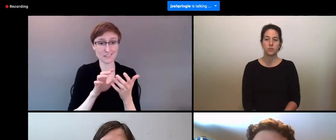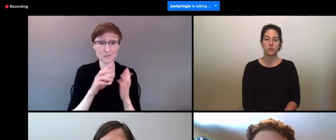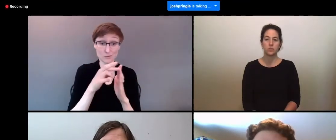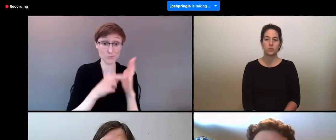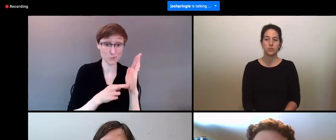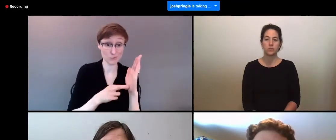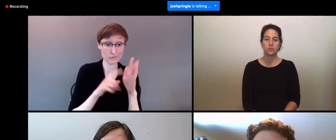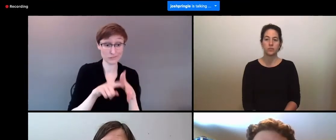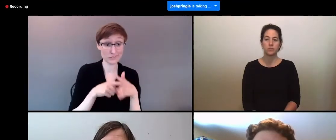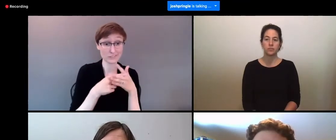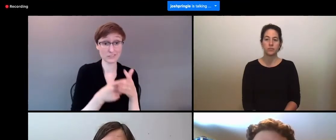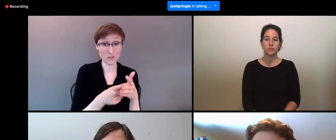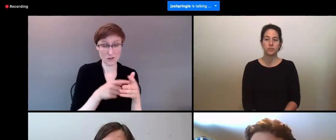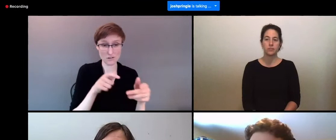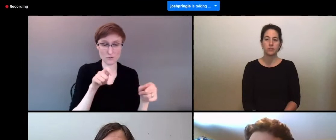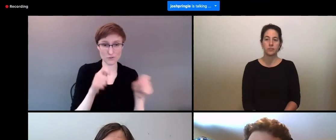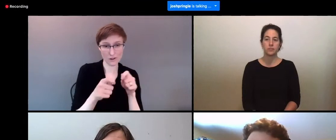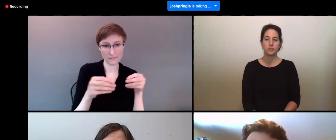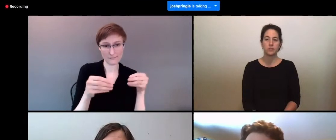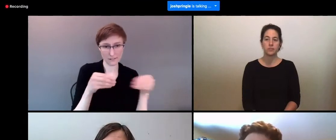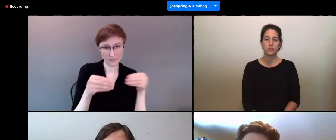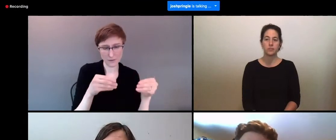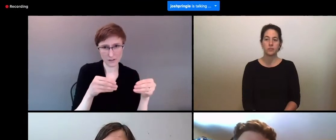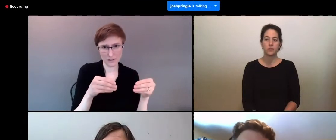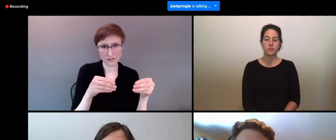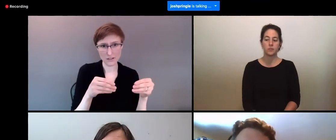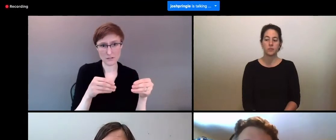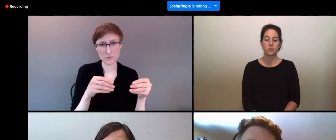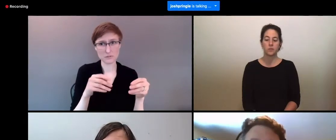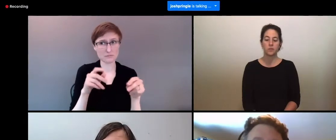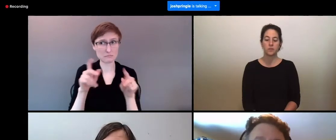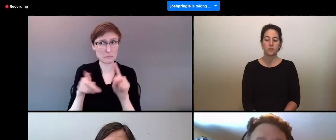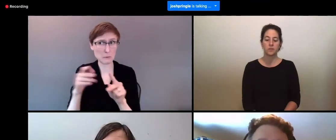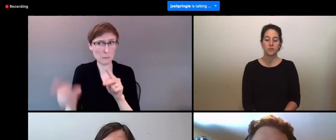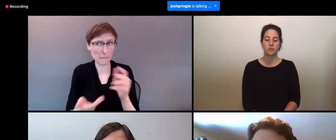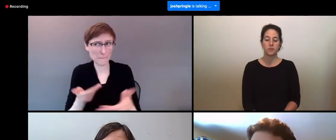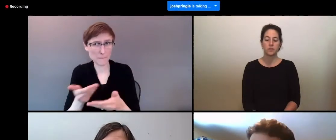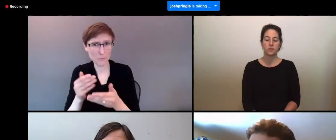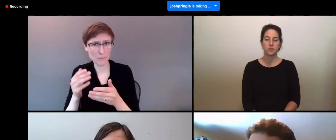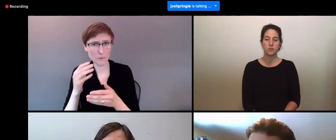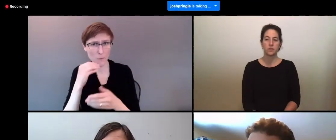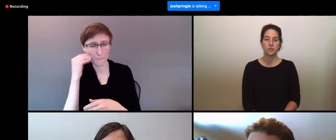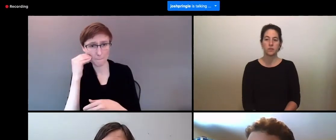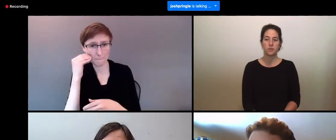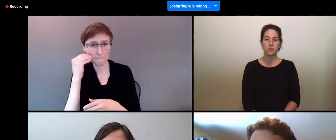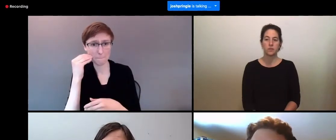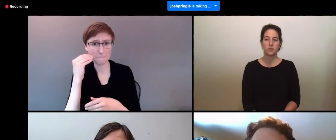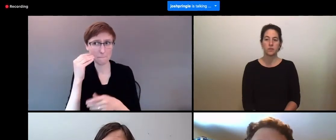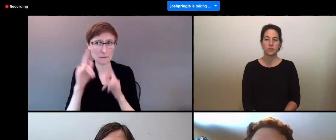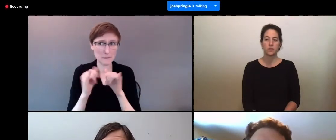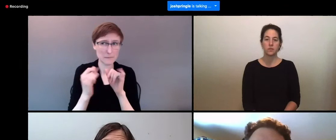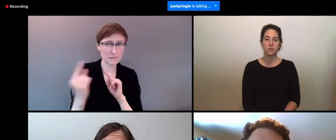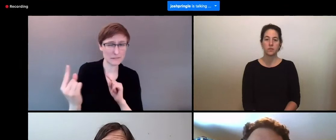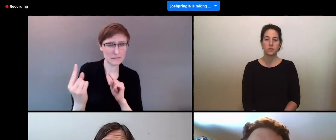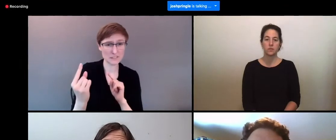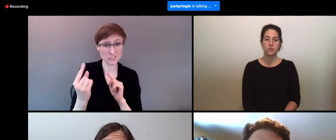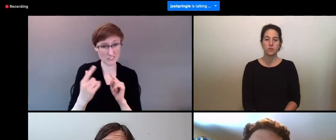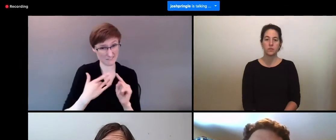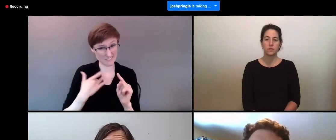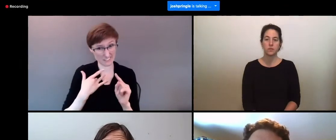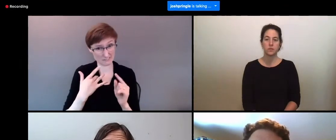what people can do, have people over, in people into your house, have people stay still a distance away?